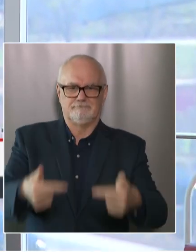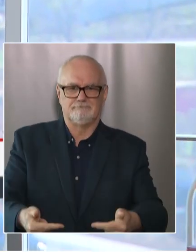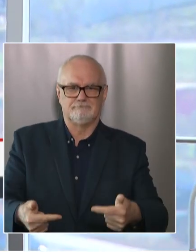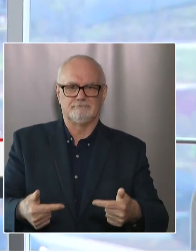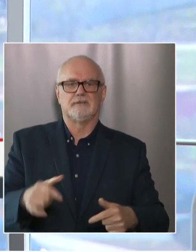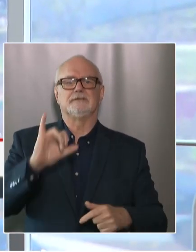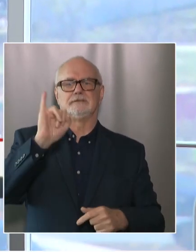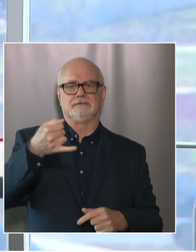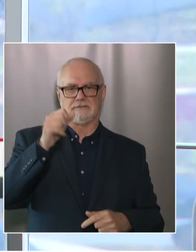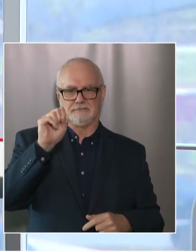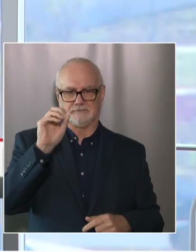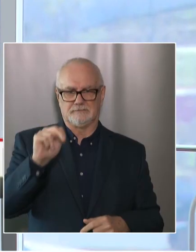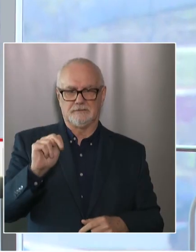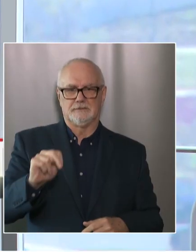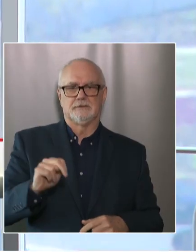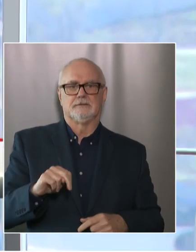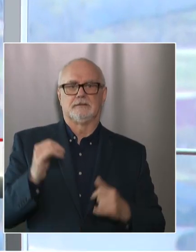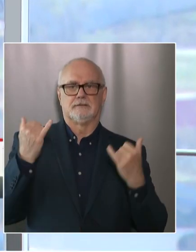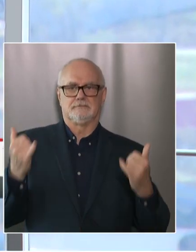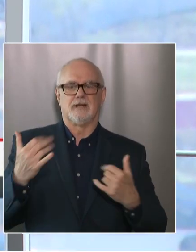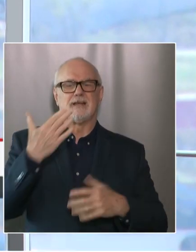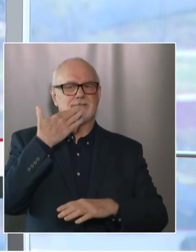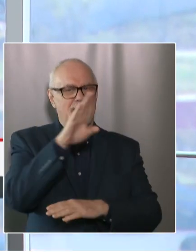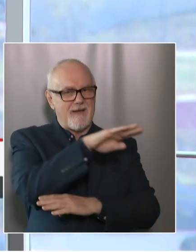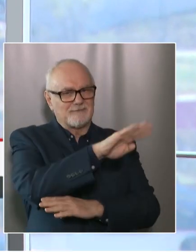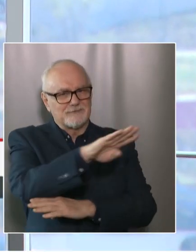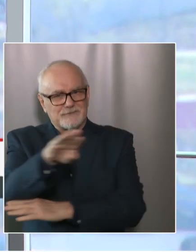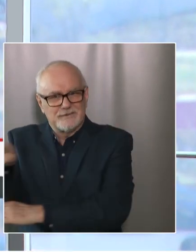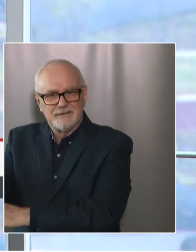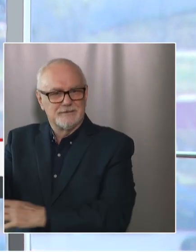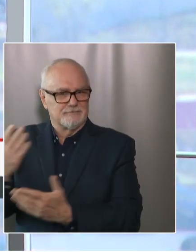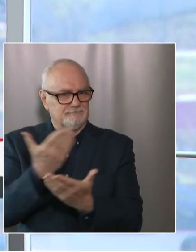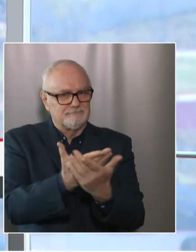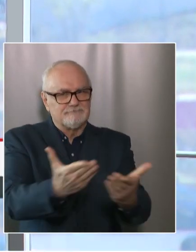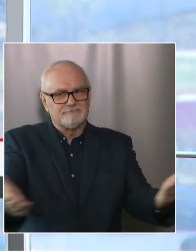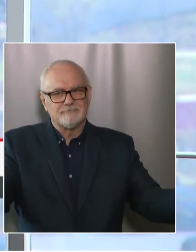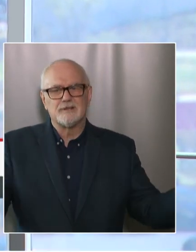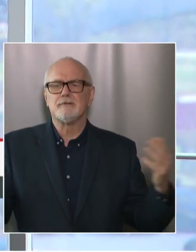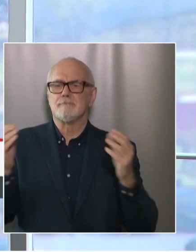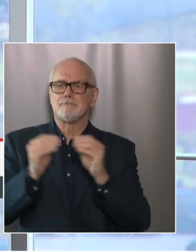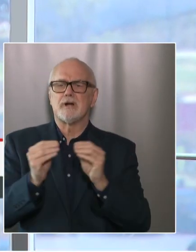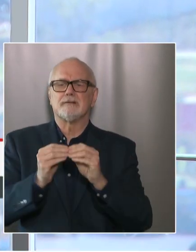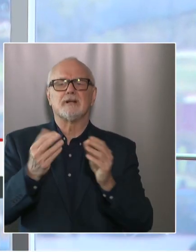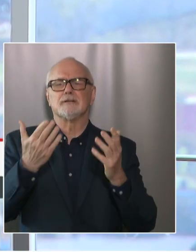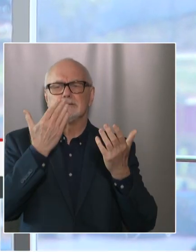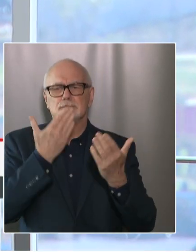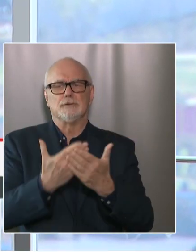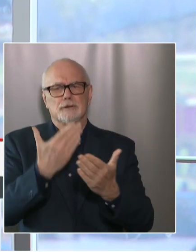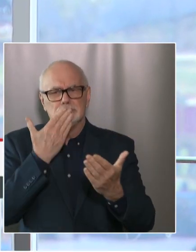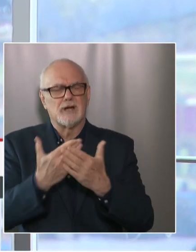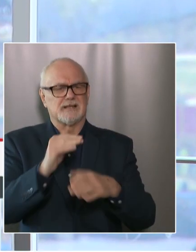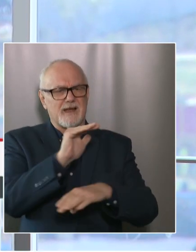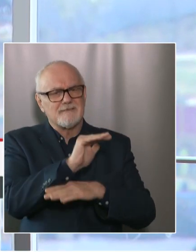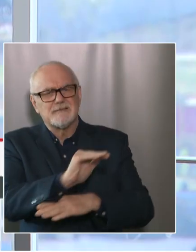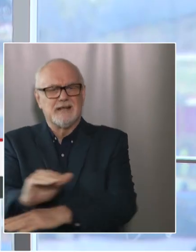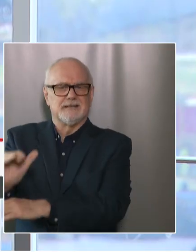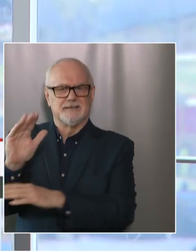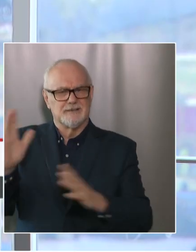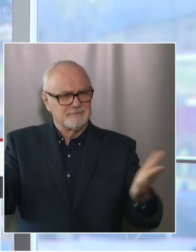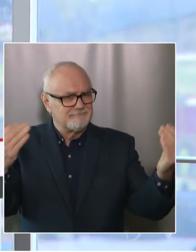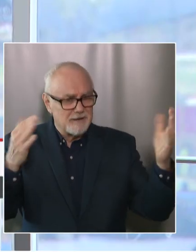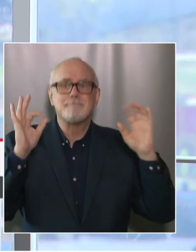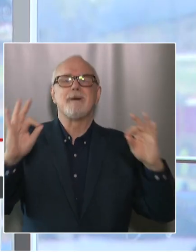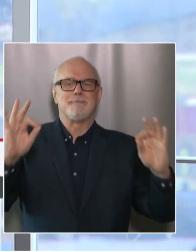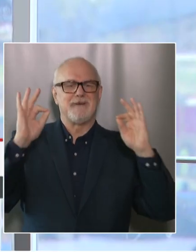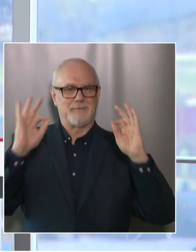Well, thank you. Good afternoon, everybody. Oh, come on, I think we can do better than that. Good afternoon. All right.